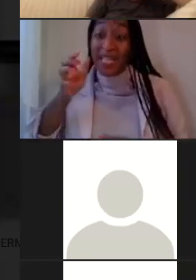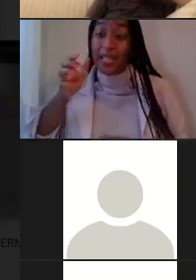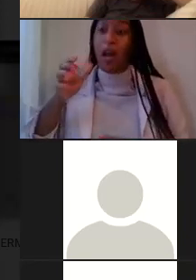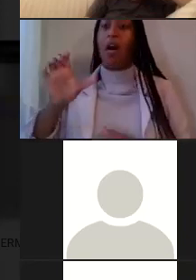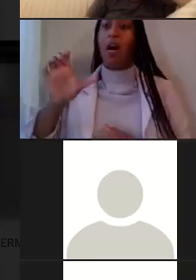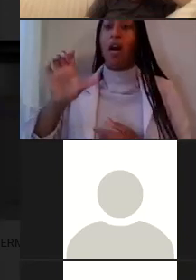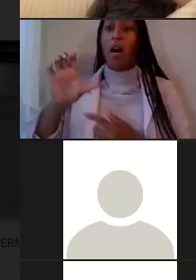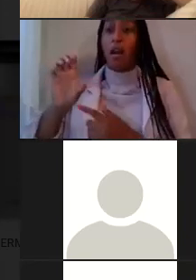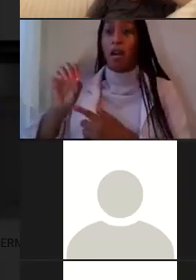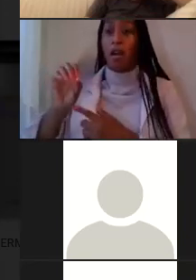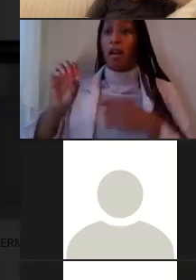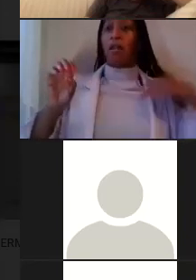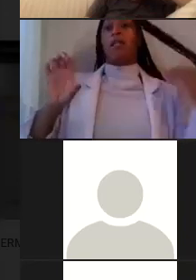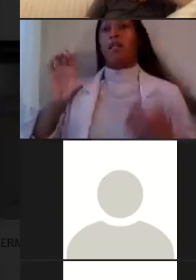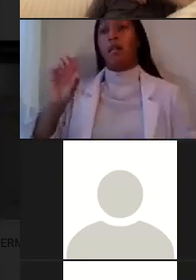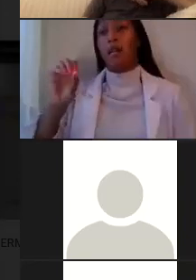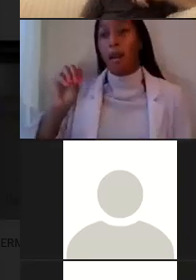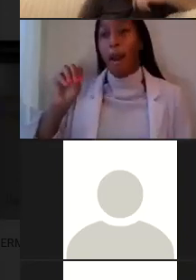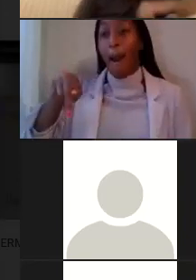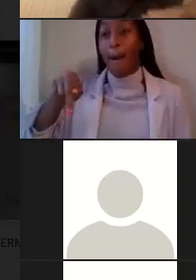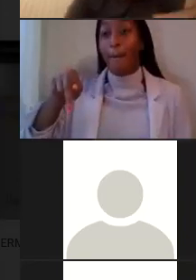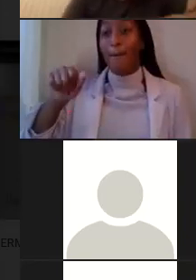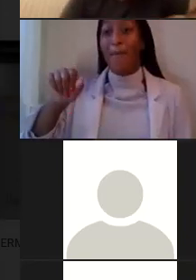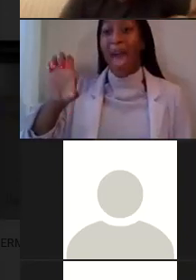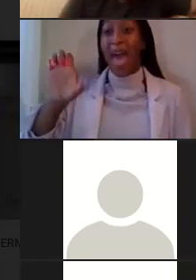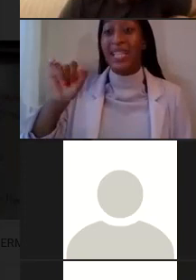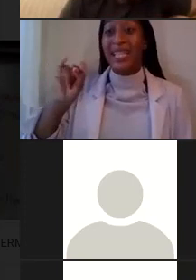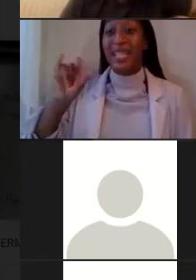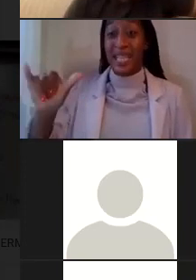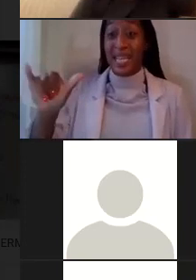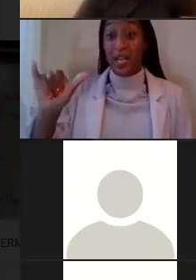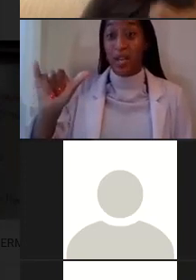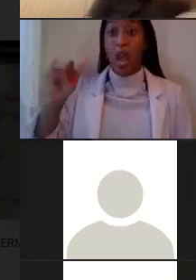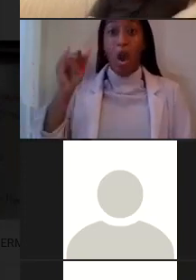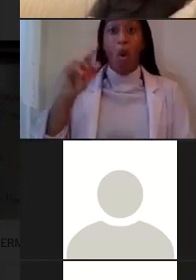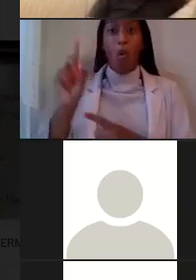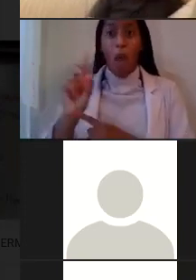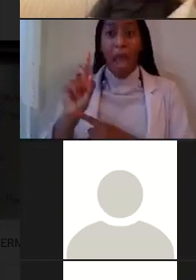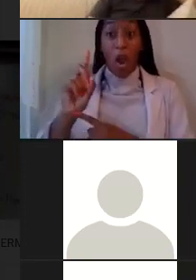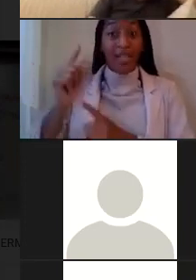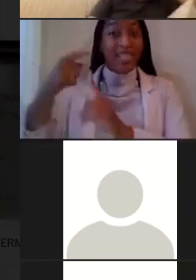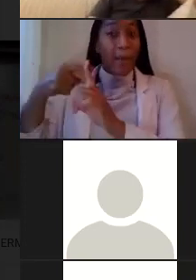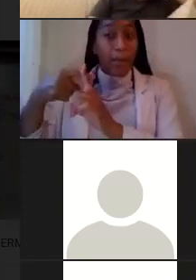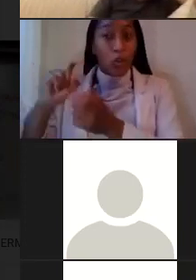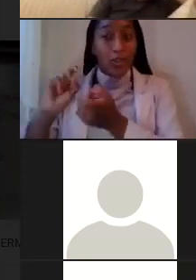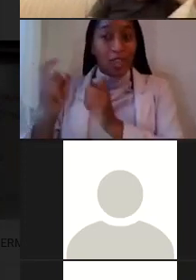changing, and latent heat, where the phase is changing.